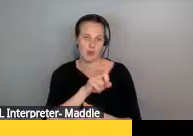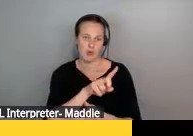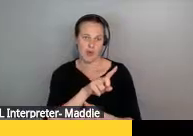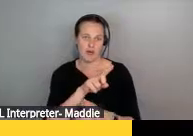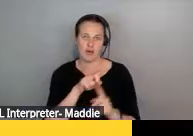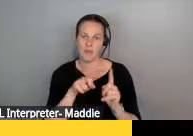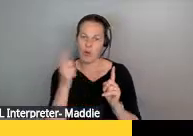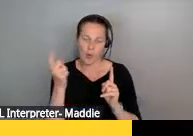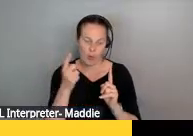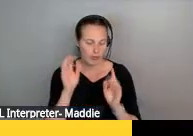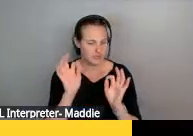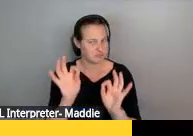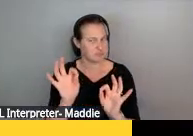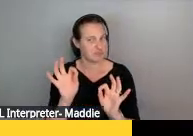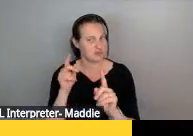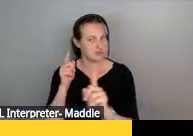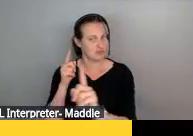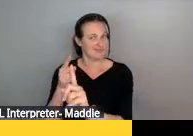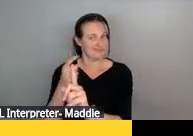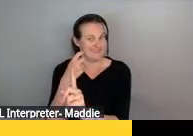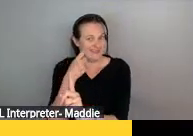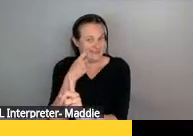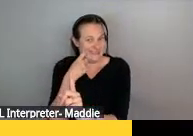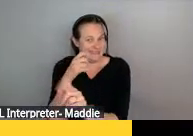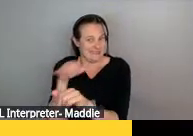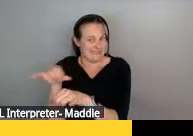be striving to meet the latest standard as well.